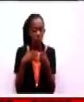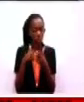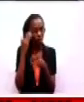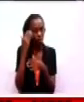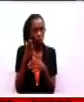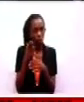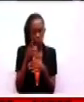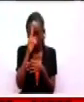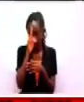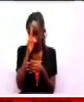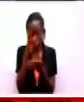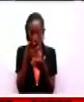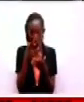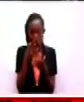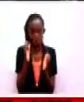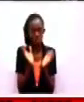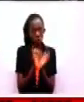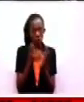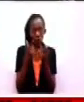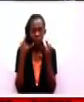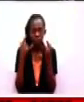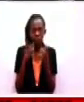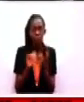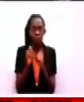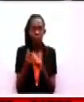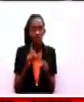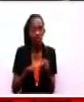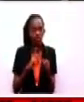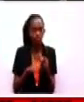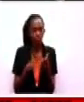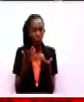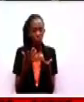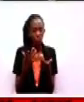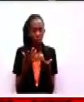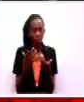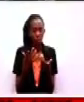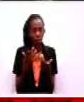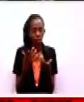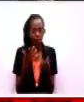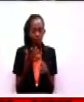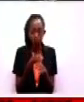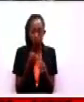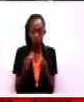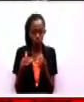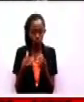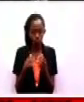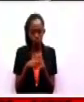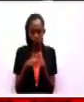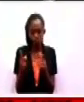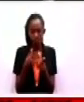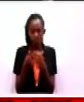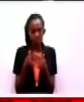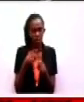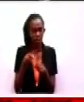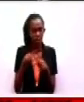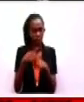wesa na Mambo Ya Max yeye akap tu Sasa mwen Alila huyu askari huyu alpa Sasa yeye aka